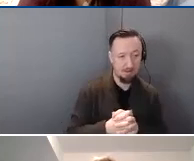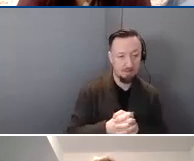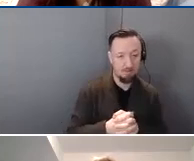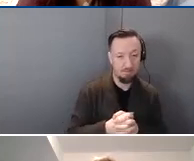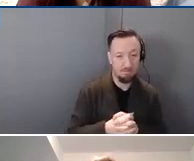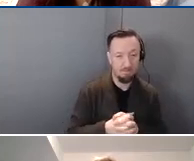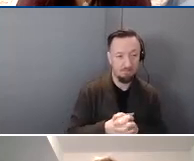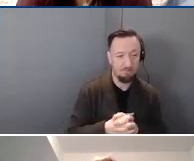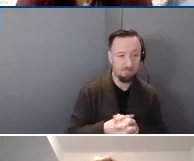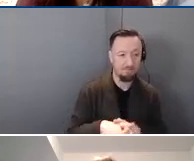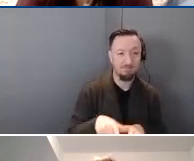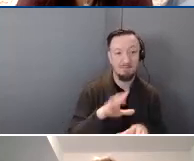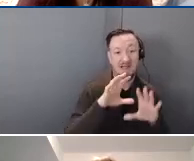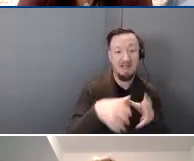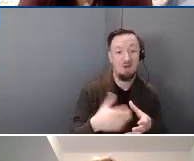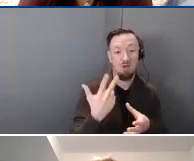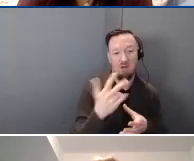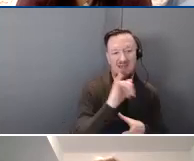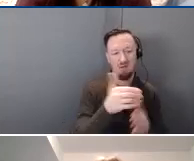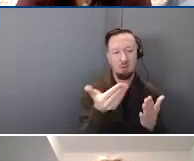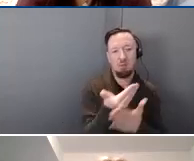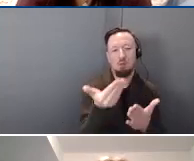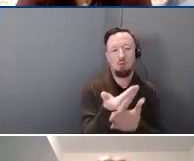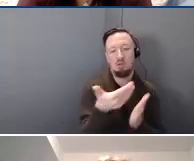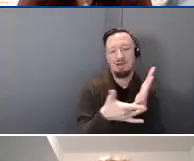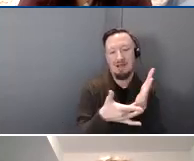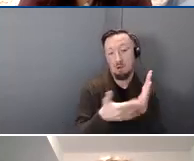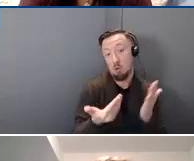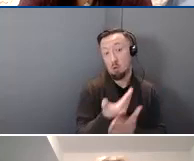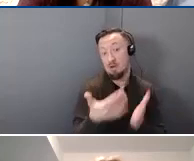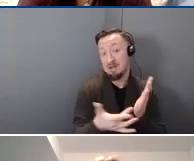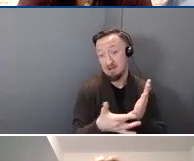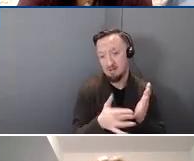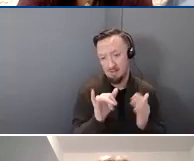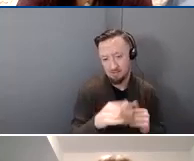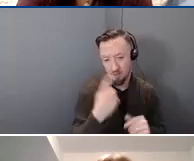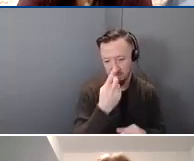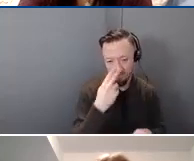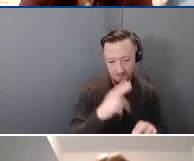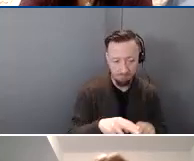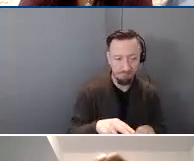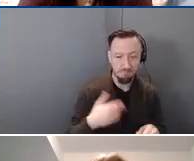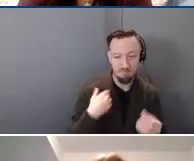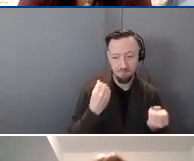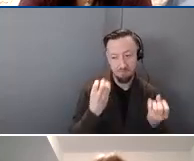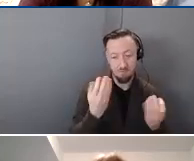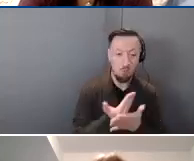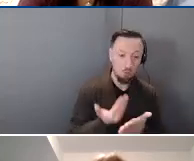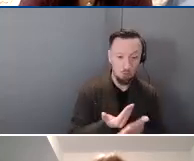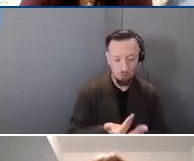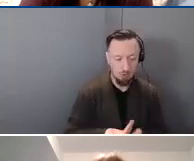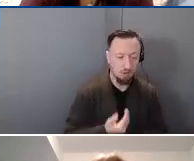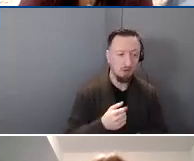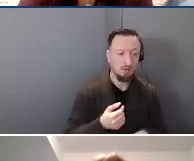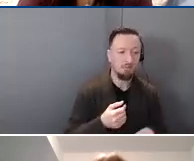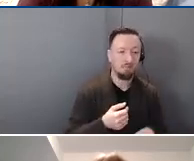Category 3 codes. So these are our new tech codes. New technology is always fun. Lots of new and interesting things. So